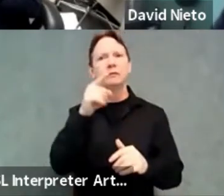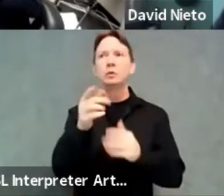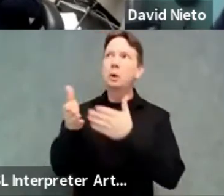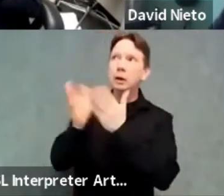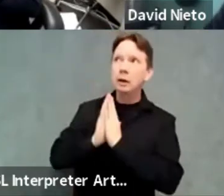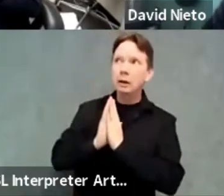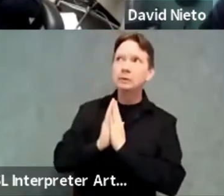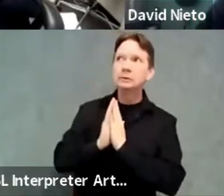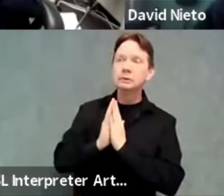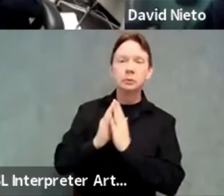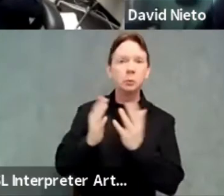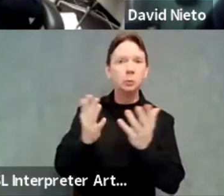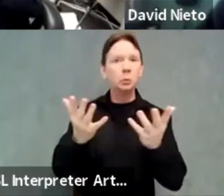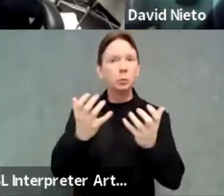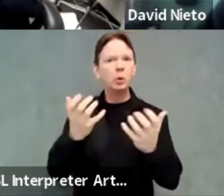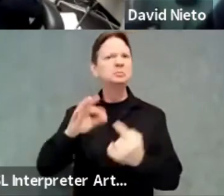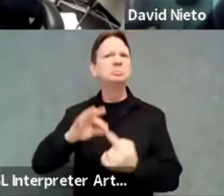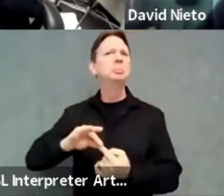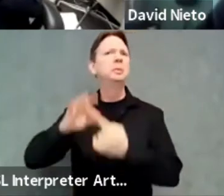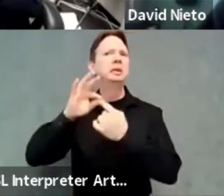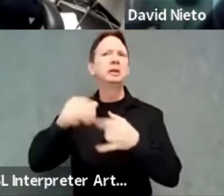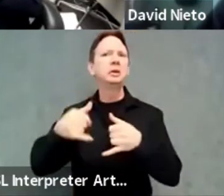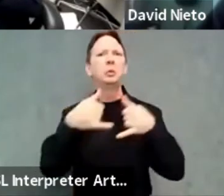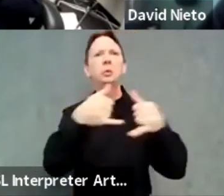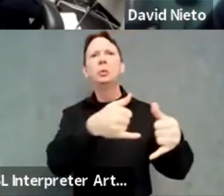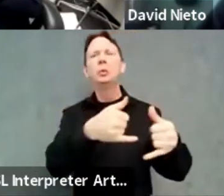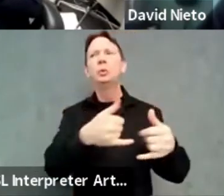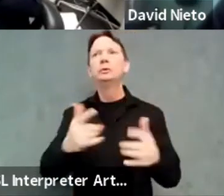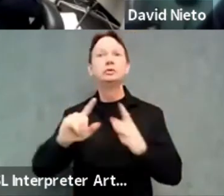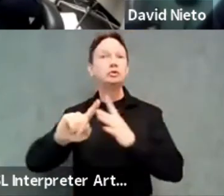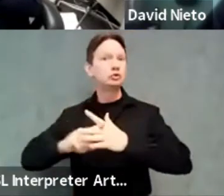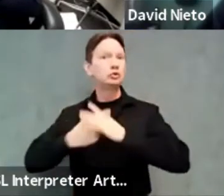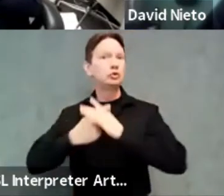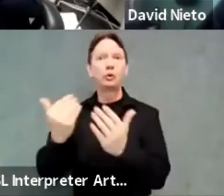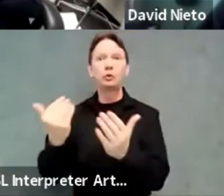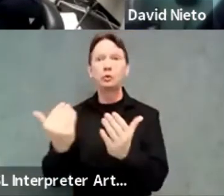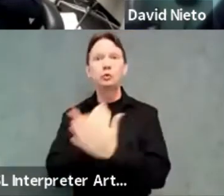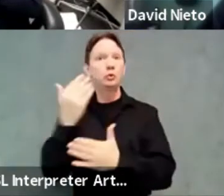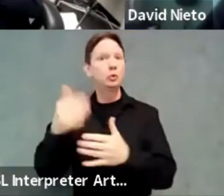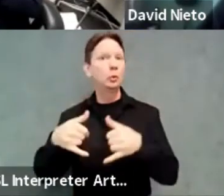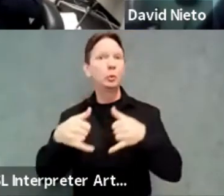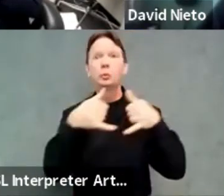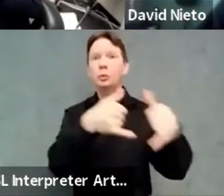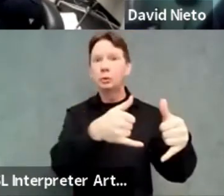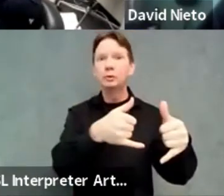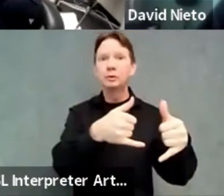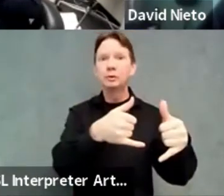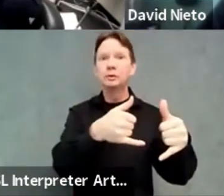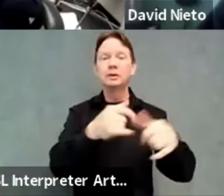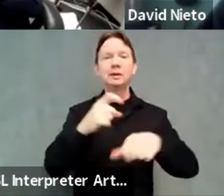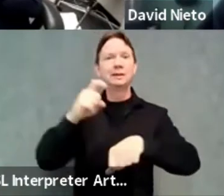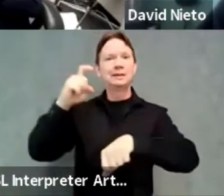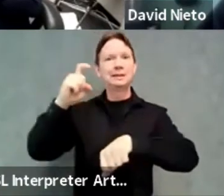to start an award. As part of that process, you have to put the timeline into your proposal. So you